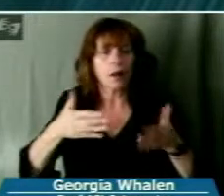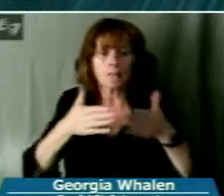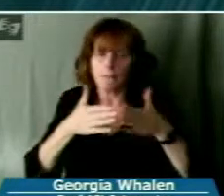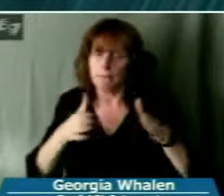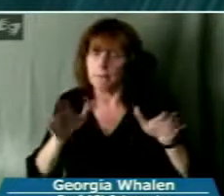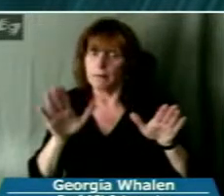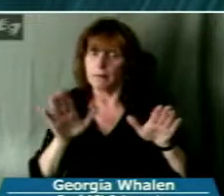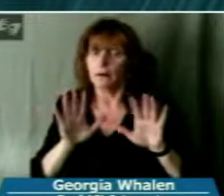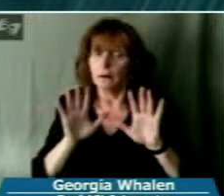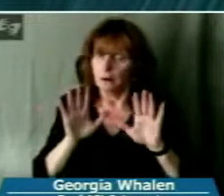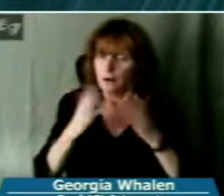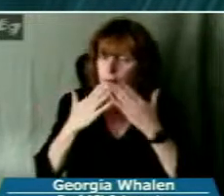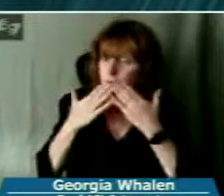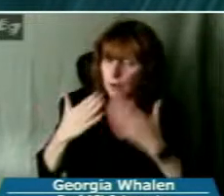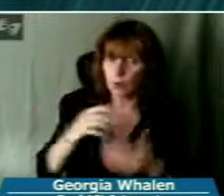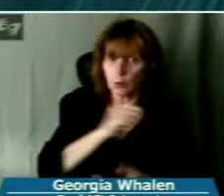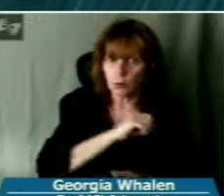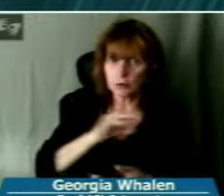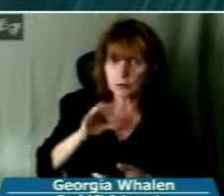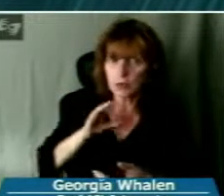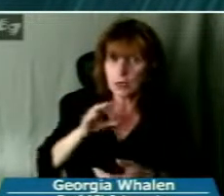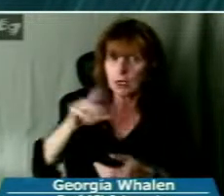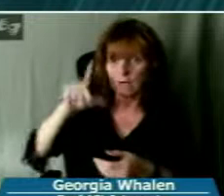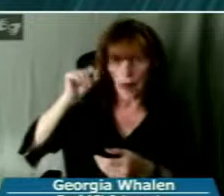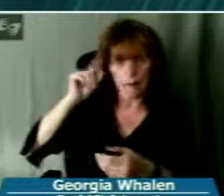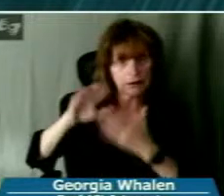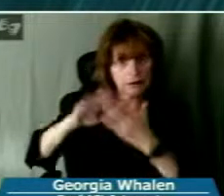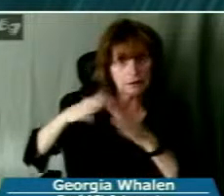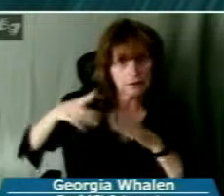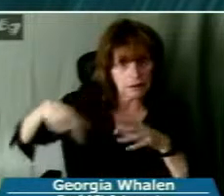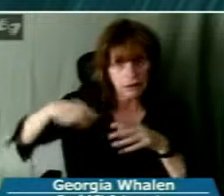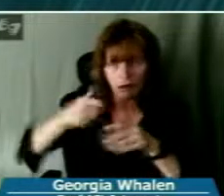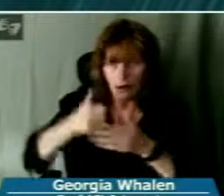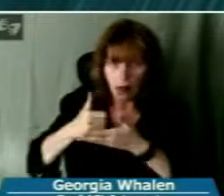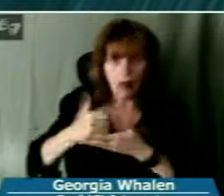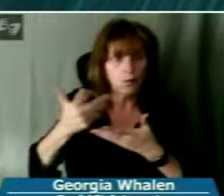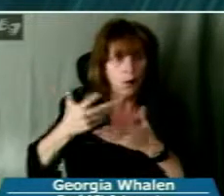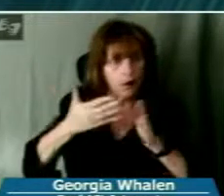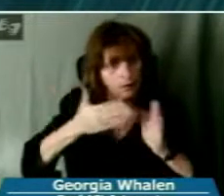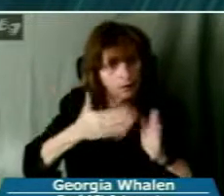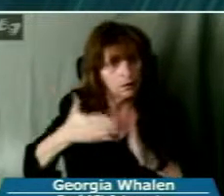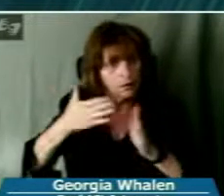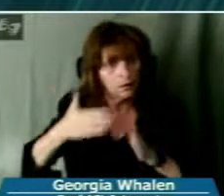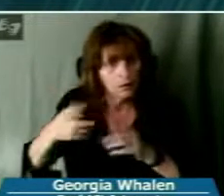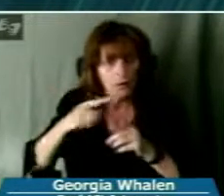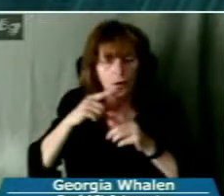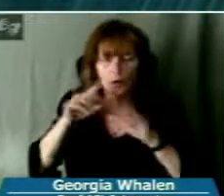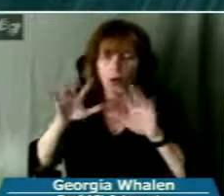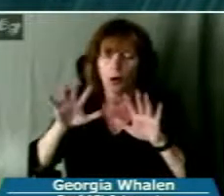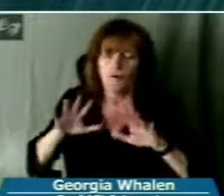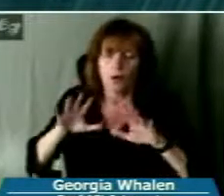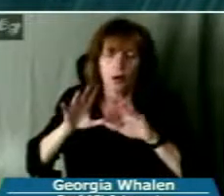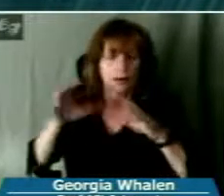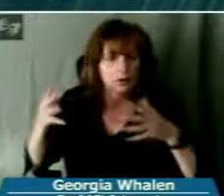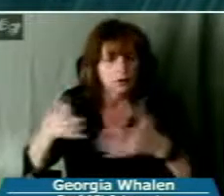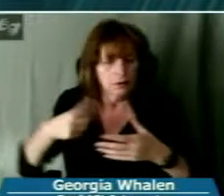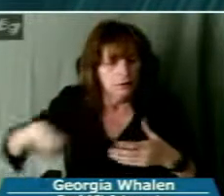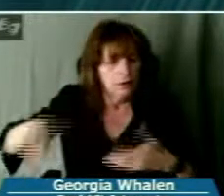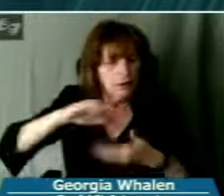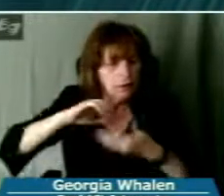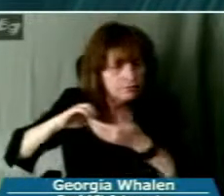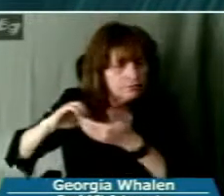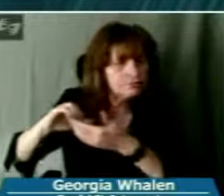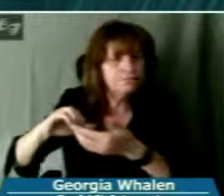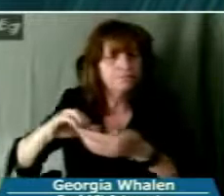all of the staff here at the City of Hamilton that were involved in that work. And it was a great collaboration between the operational